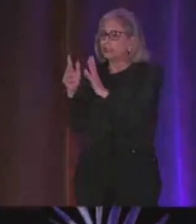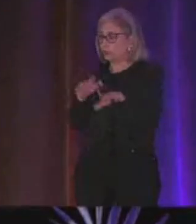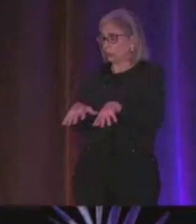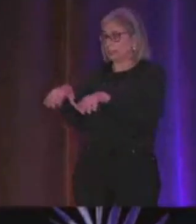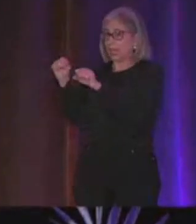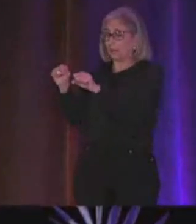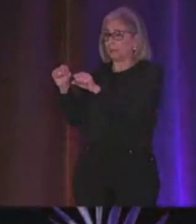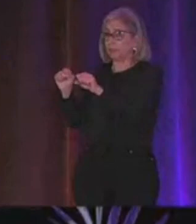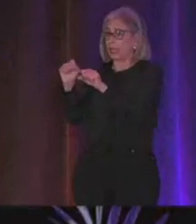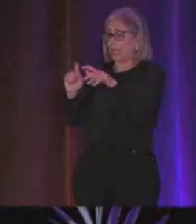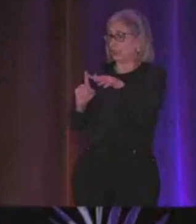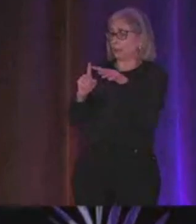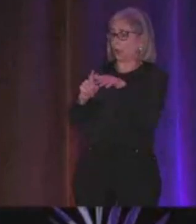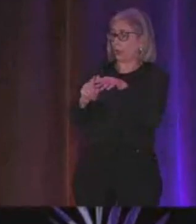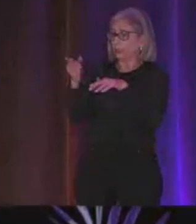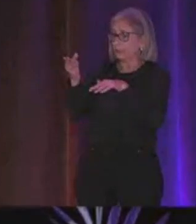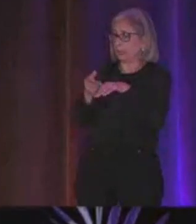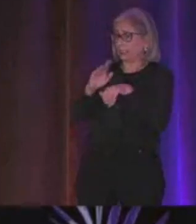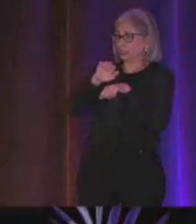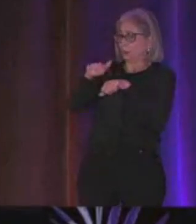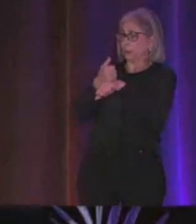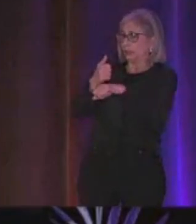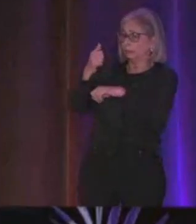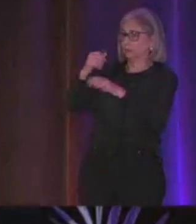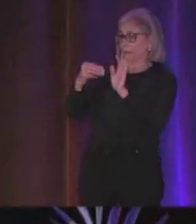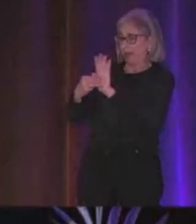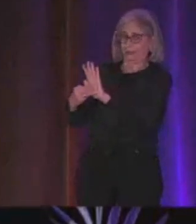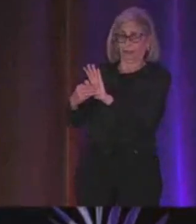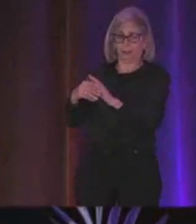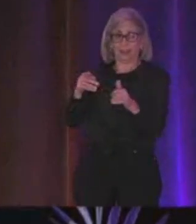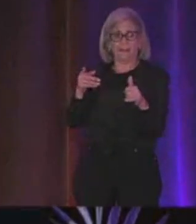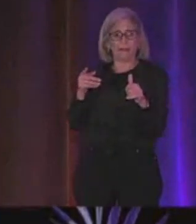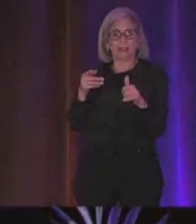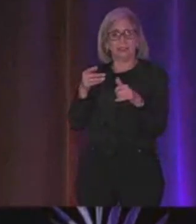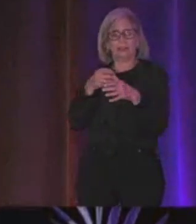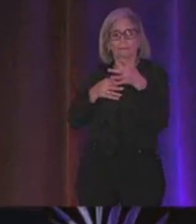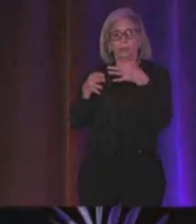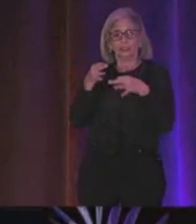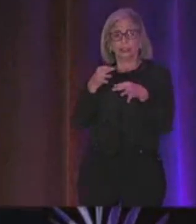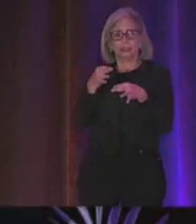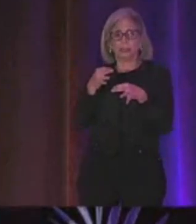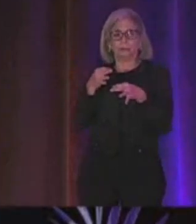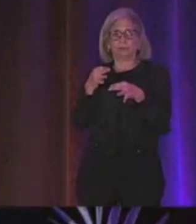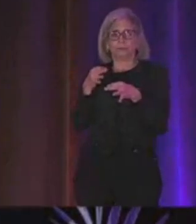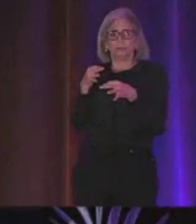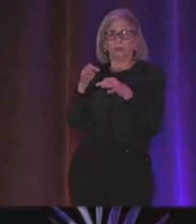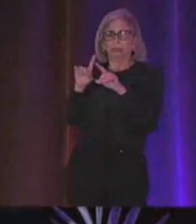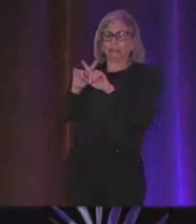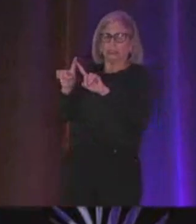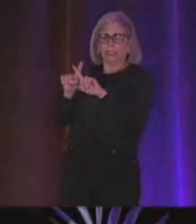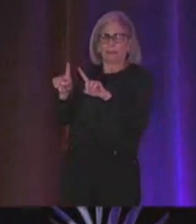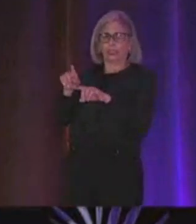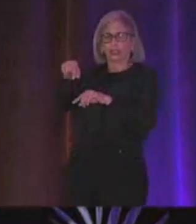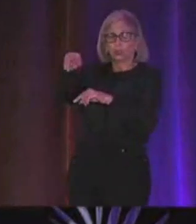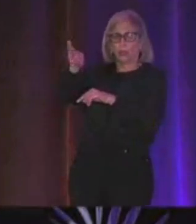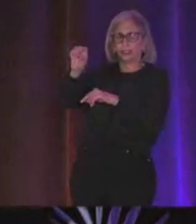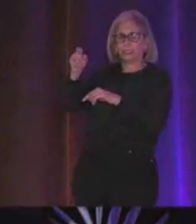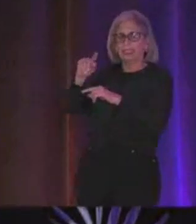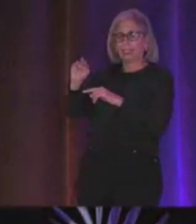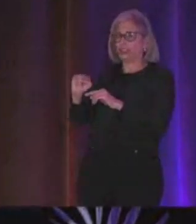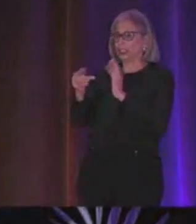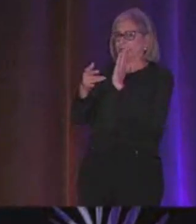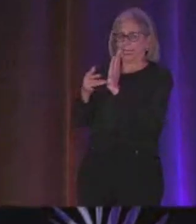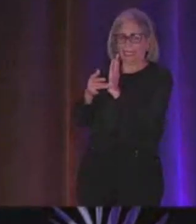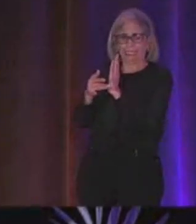we can deploy or / build the models. First is using the quantization technique. What I meant by quantization, it's nothing